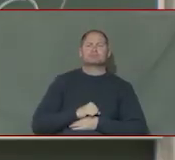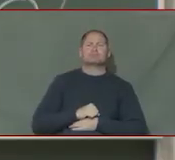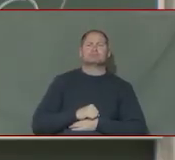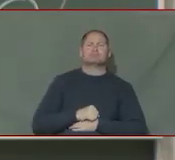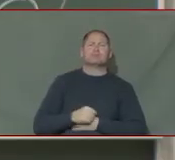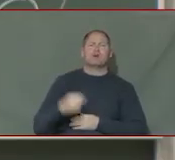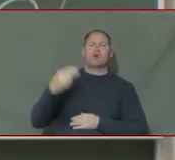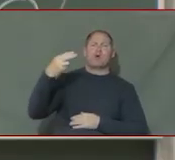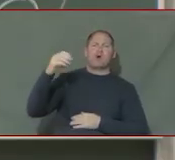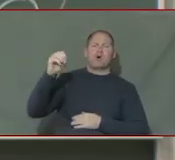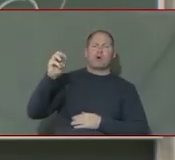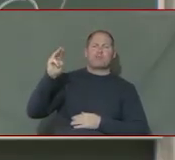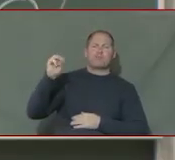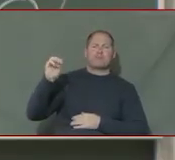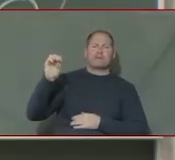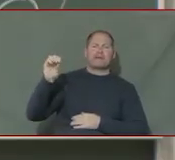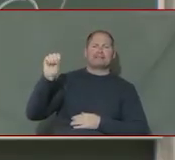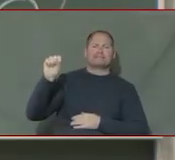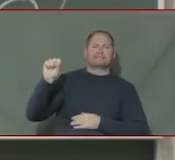homeostasis?